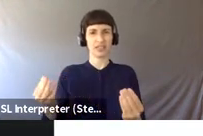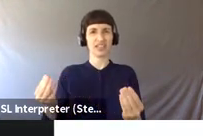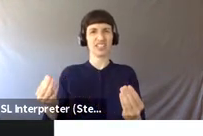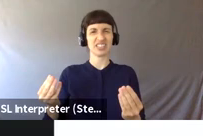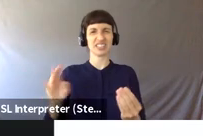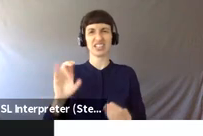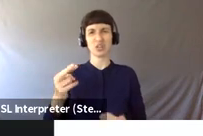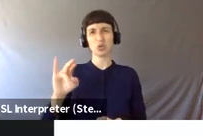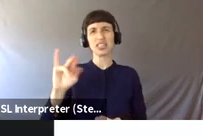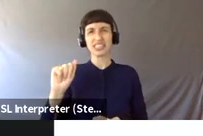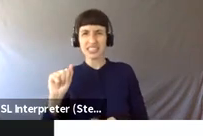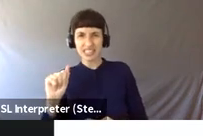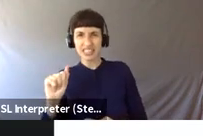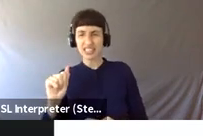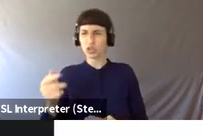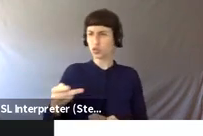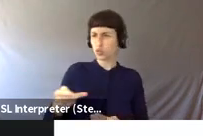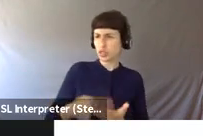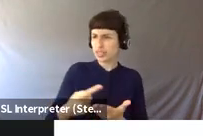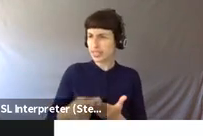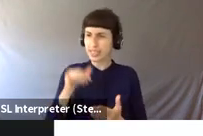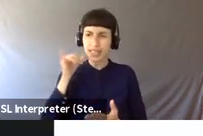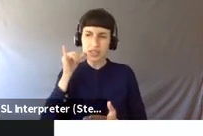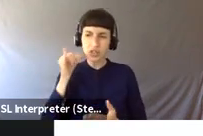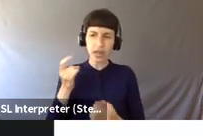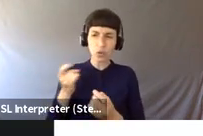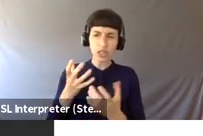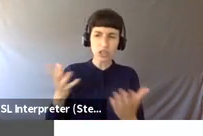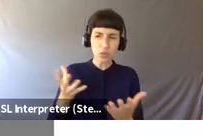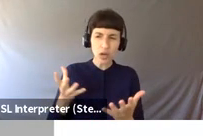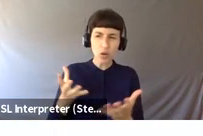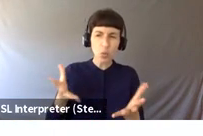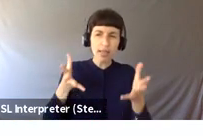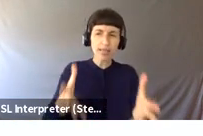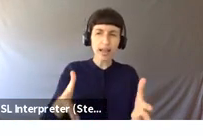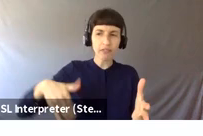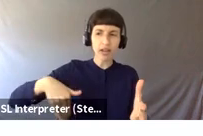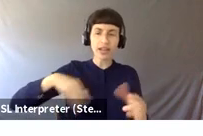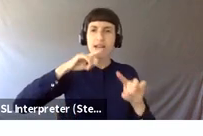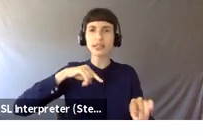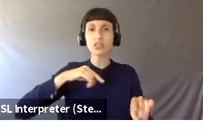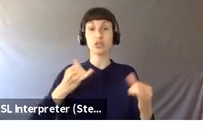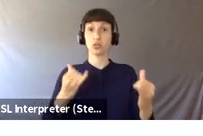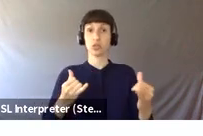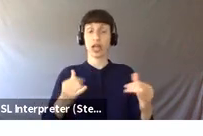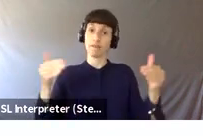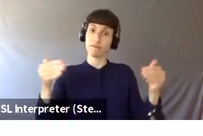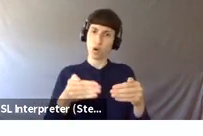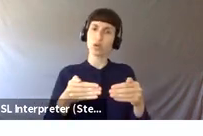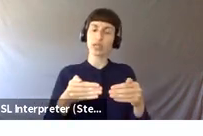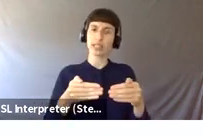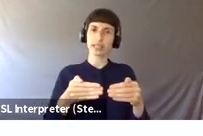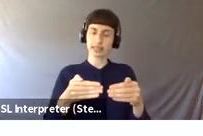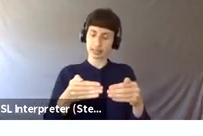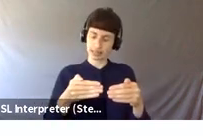went through, what were those questions that we had yesterday and what were the questions that were left unanswered? So for our focus today, we really want to make sure that we can